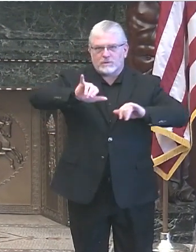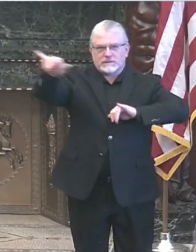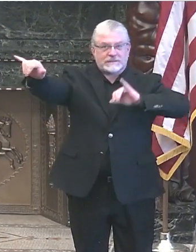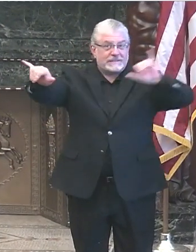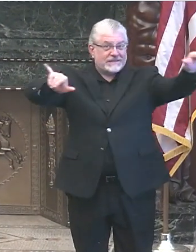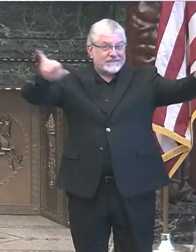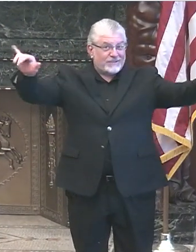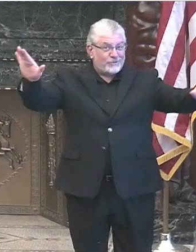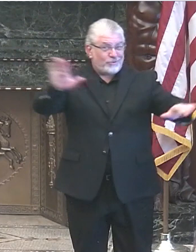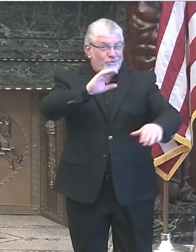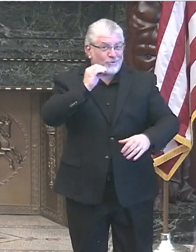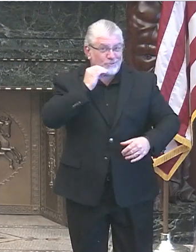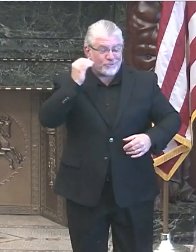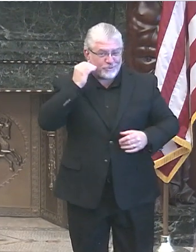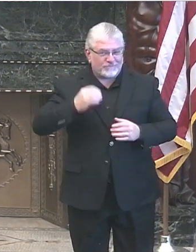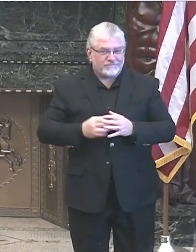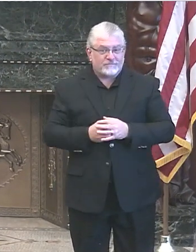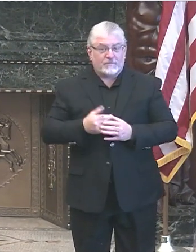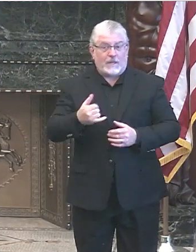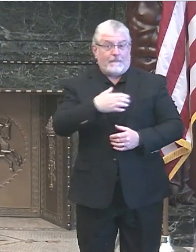the mayor. Mayor?